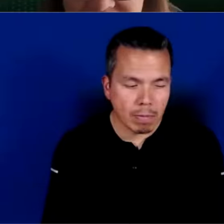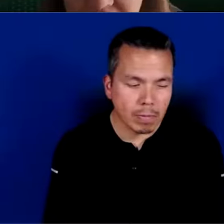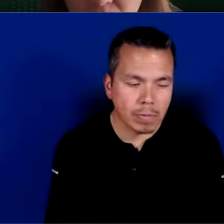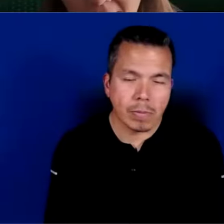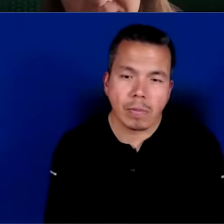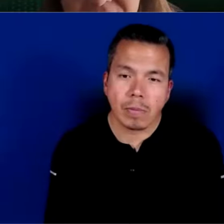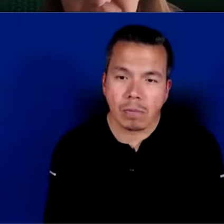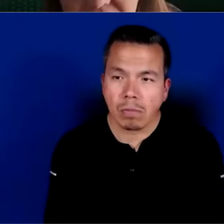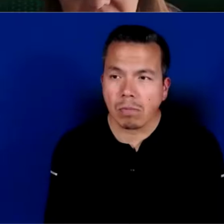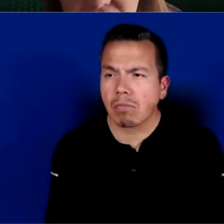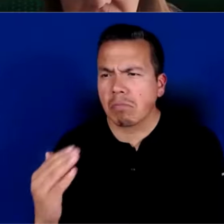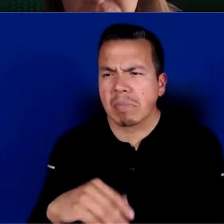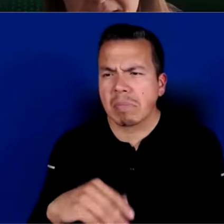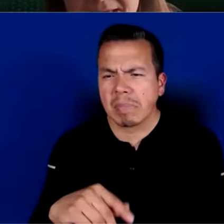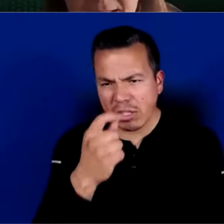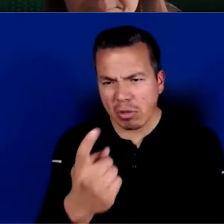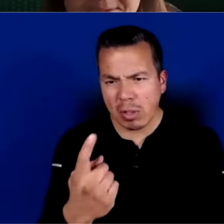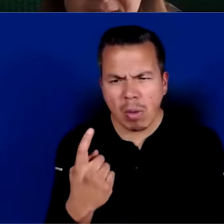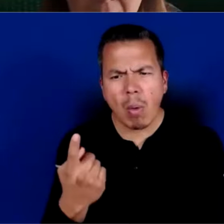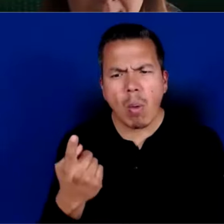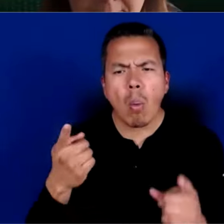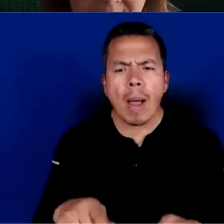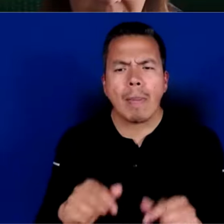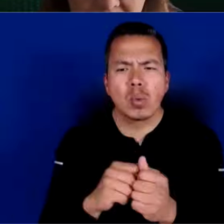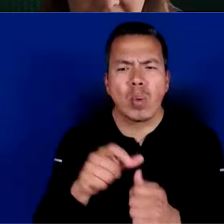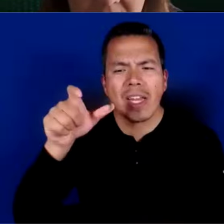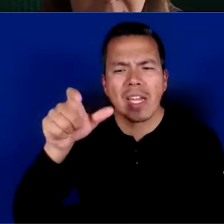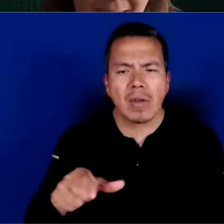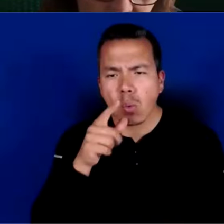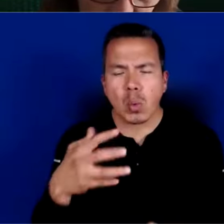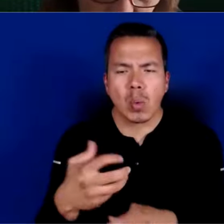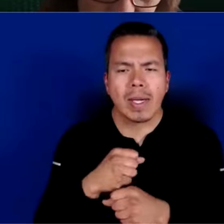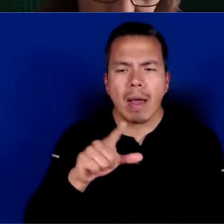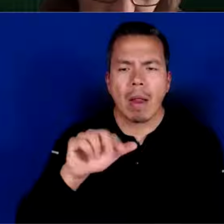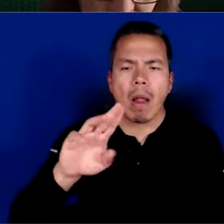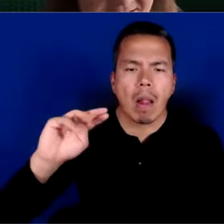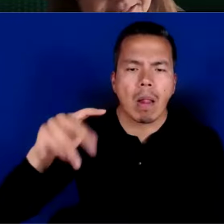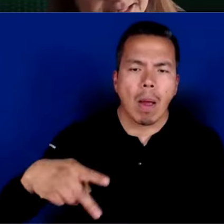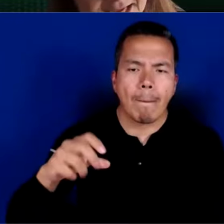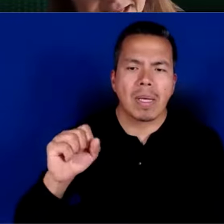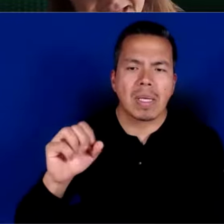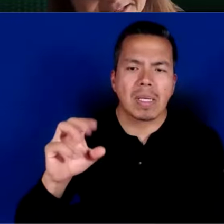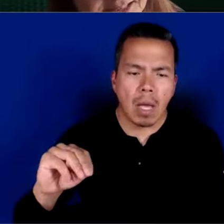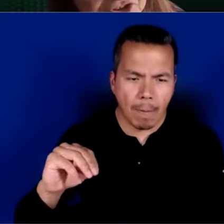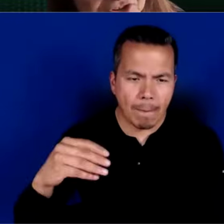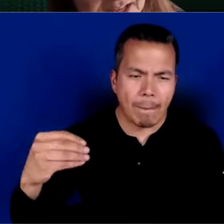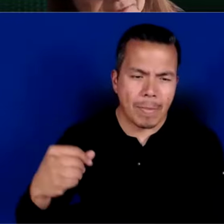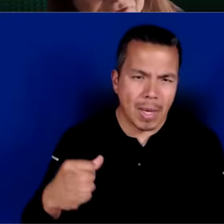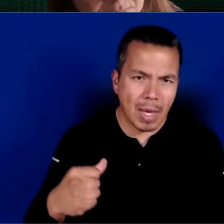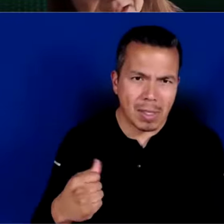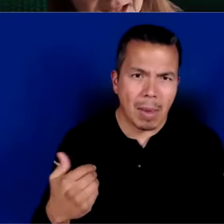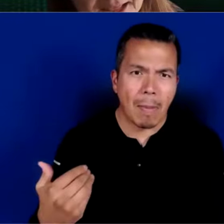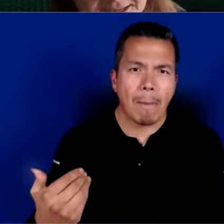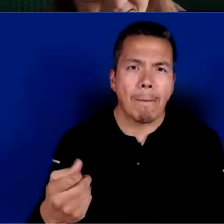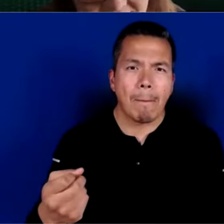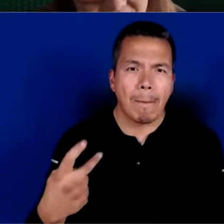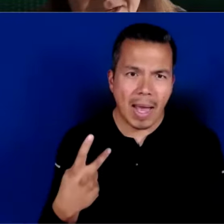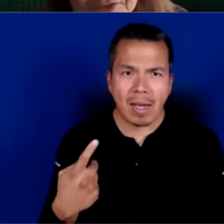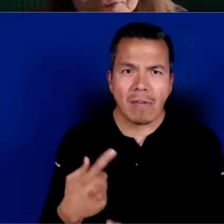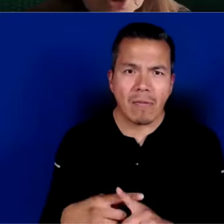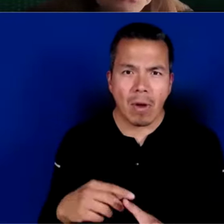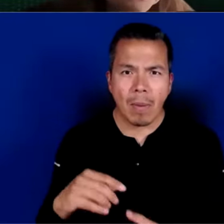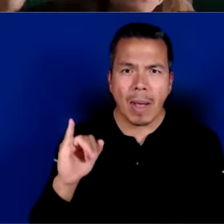This is interesting. What happens for individuals who get a lump sum payment back from SSI or SSDI? I guess, like if you apply and